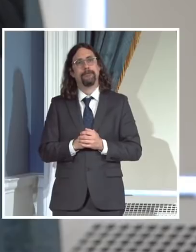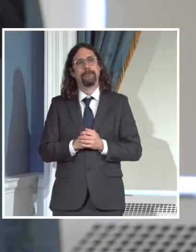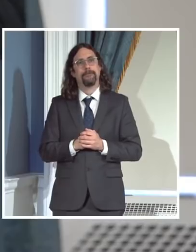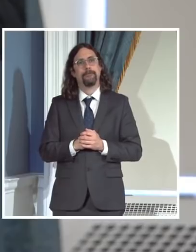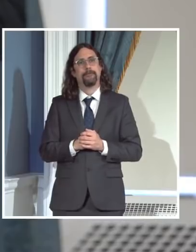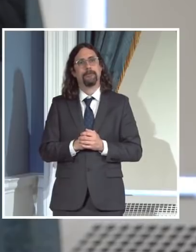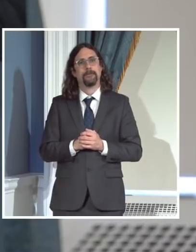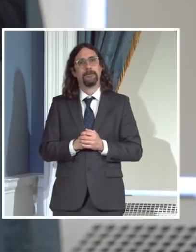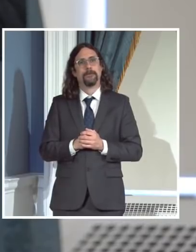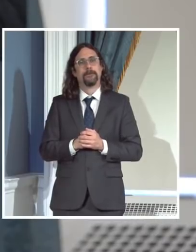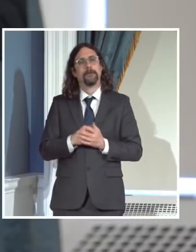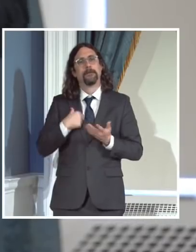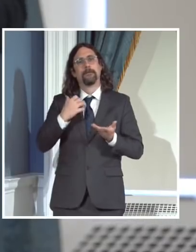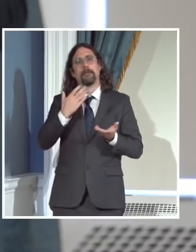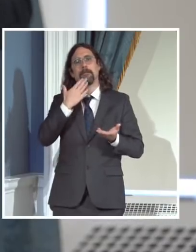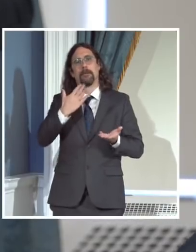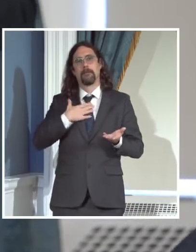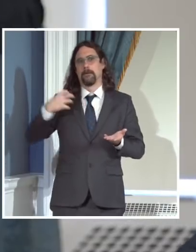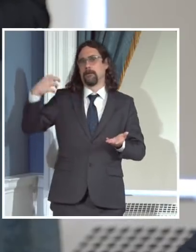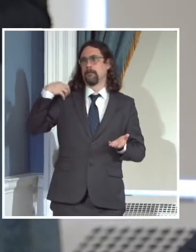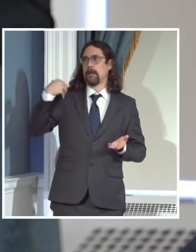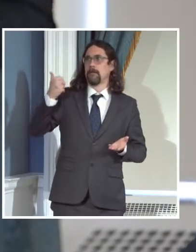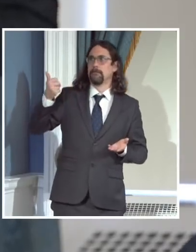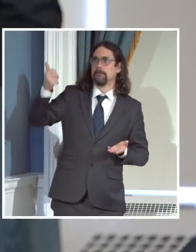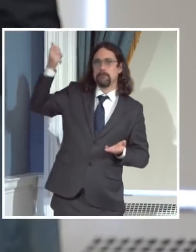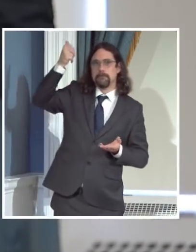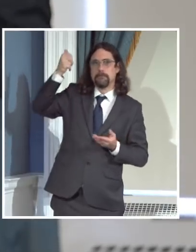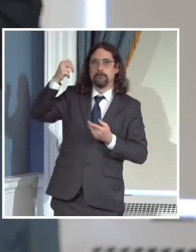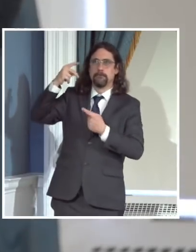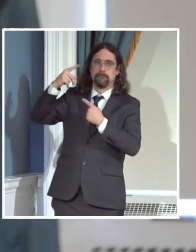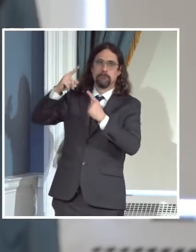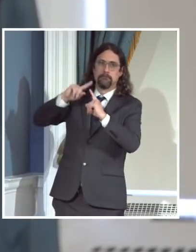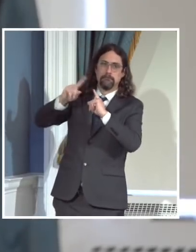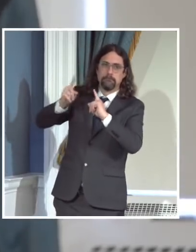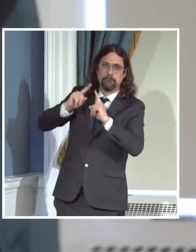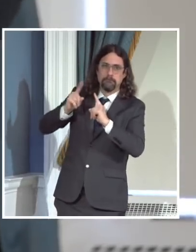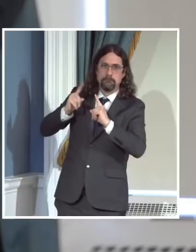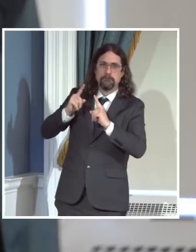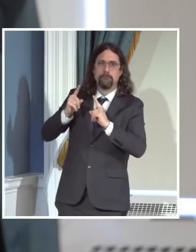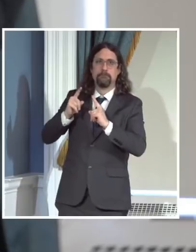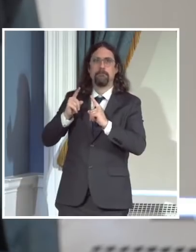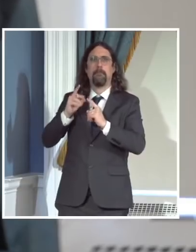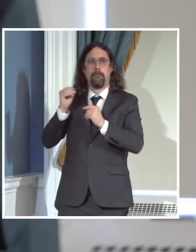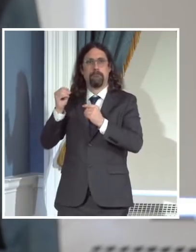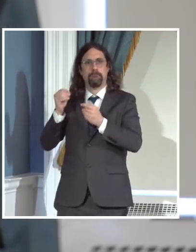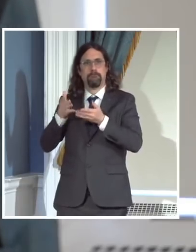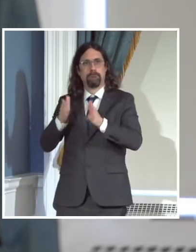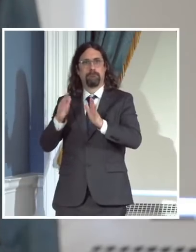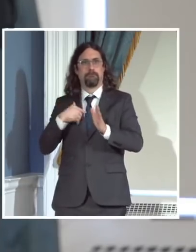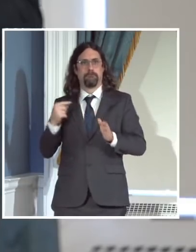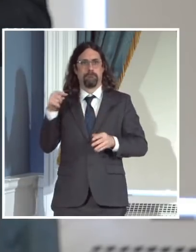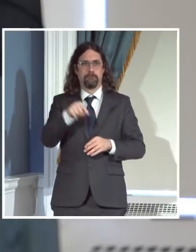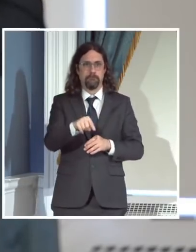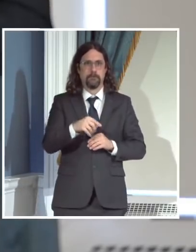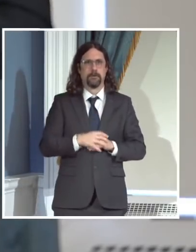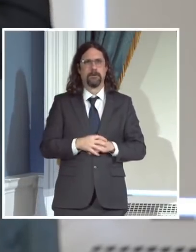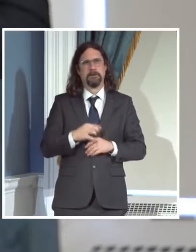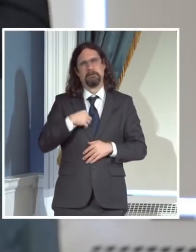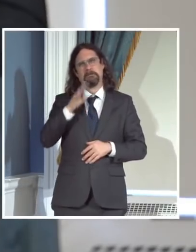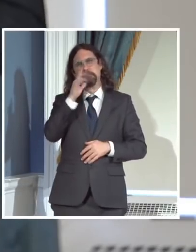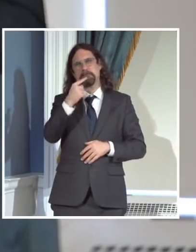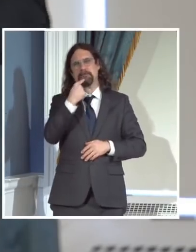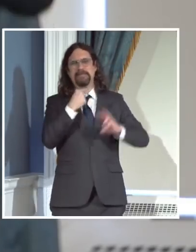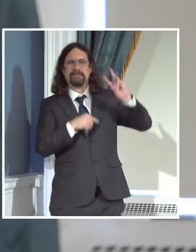into San Francisco myself. And I wish the people out in the West Coast all the best. You know, it's just it's